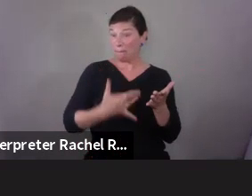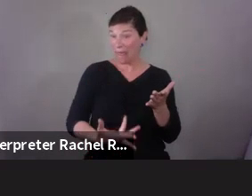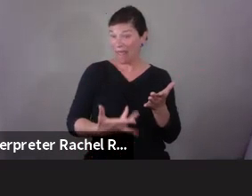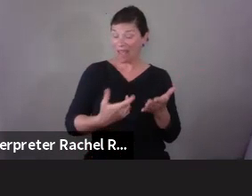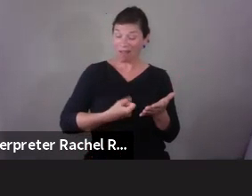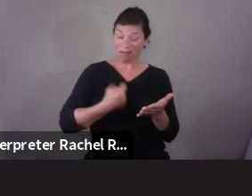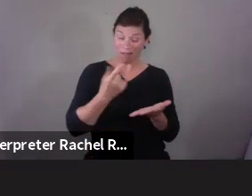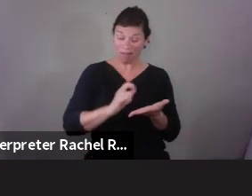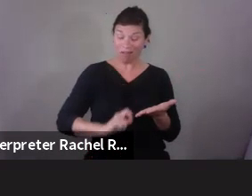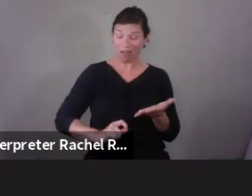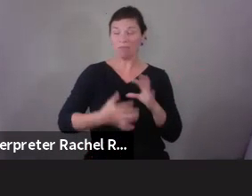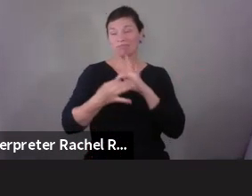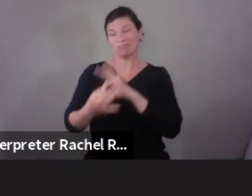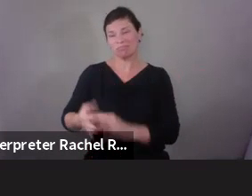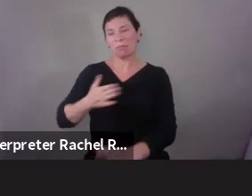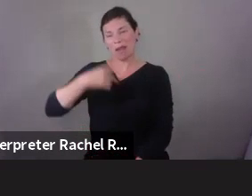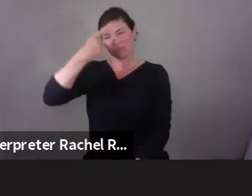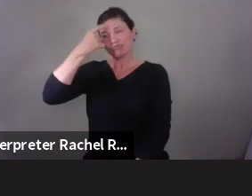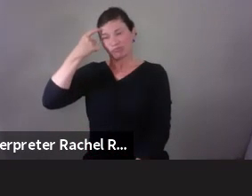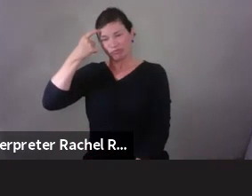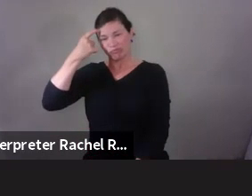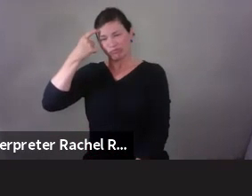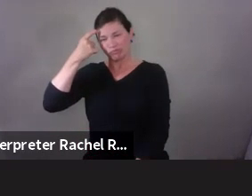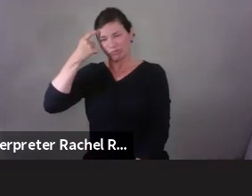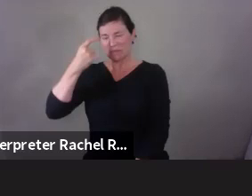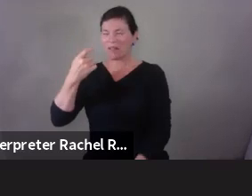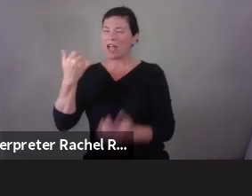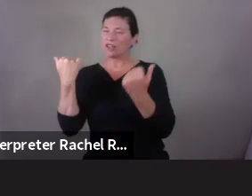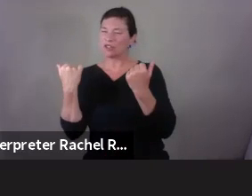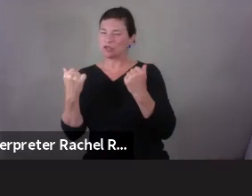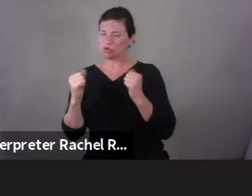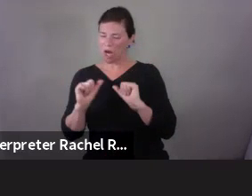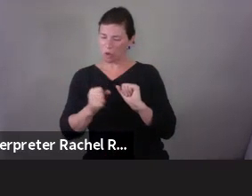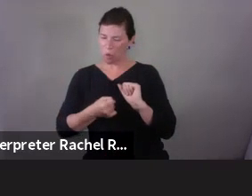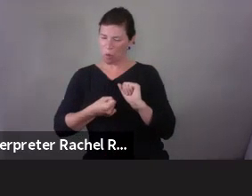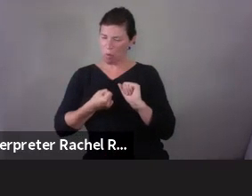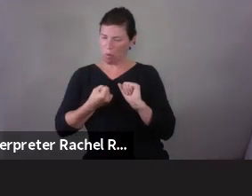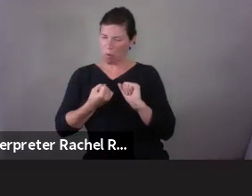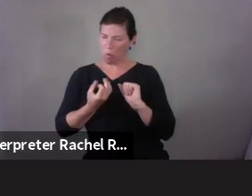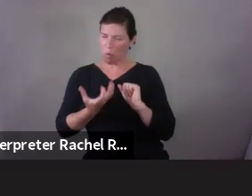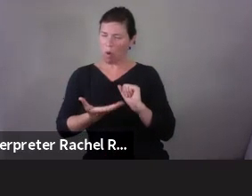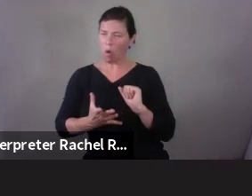It's to give my side of the story in a really like poetic way without